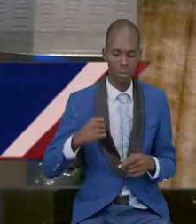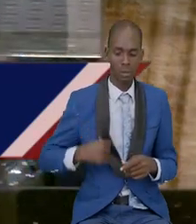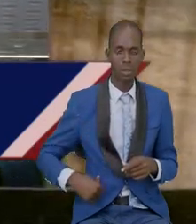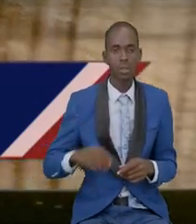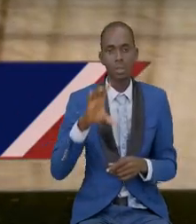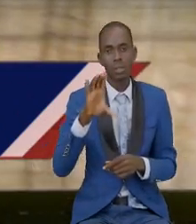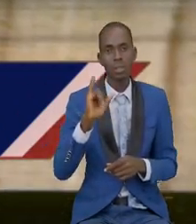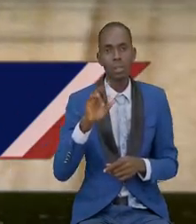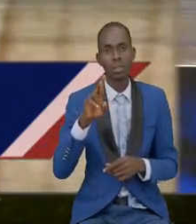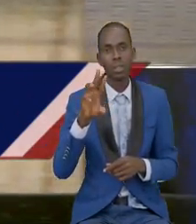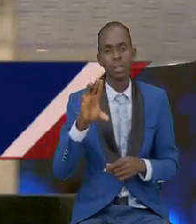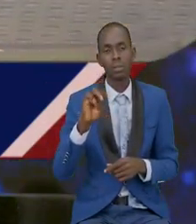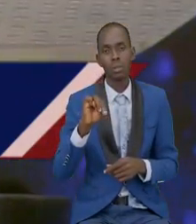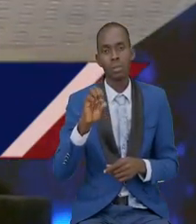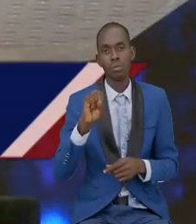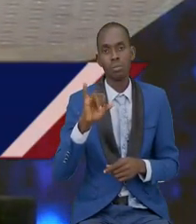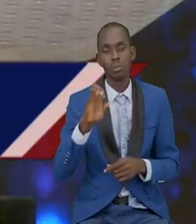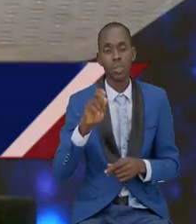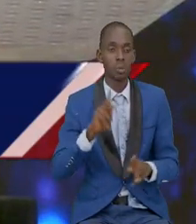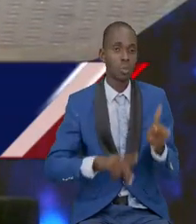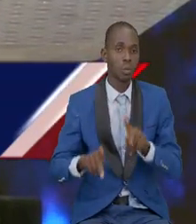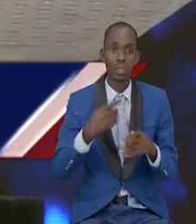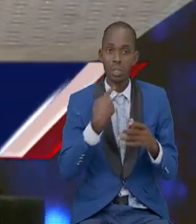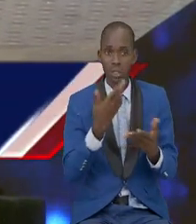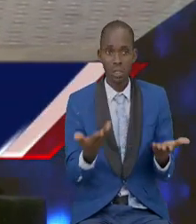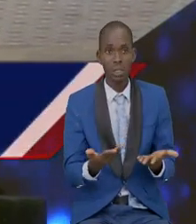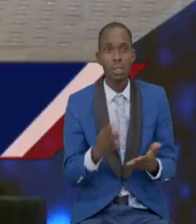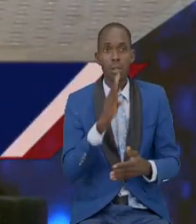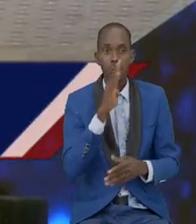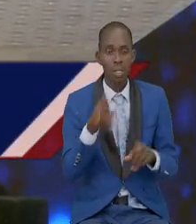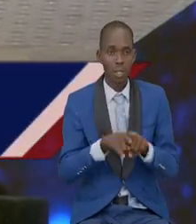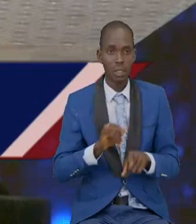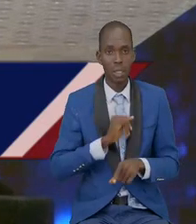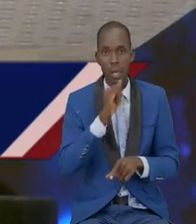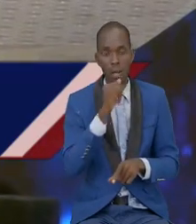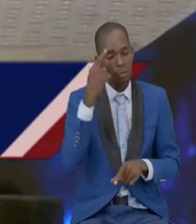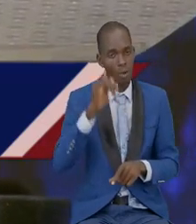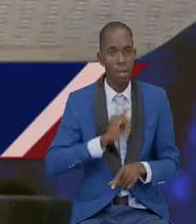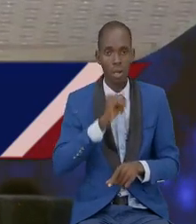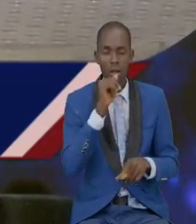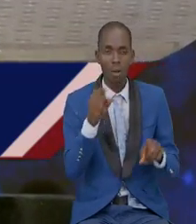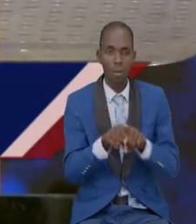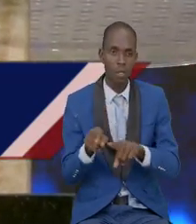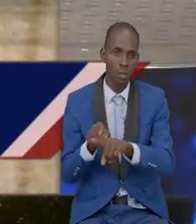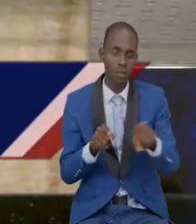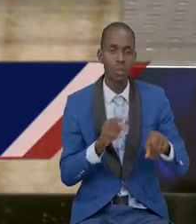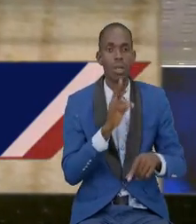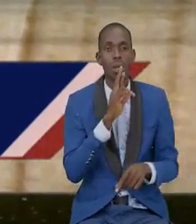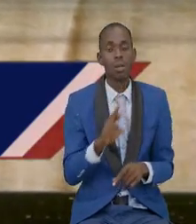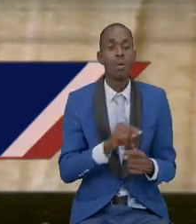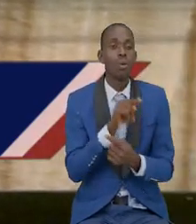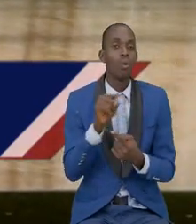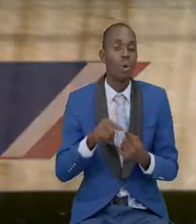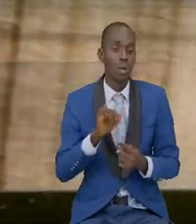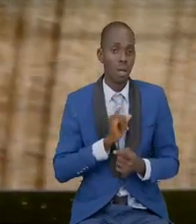what he meant. He said, be as I am, for I am as ye are. When I came to